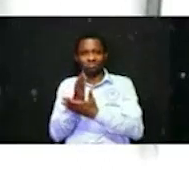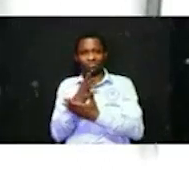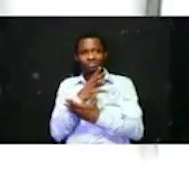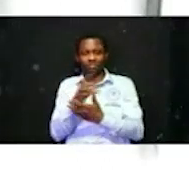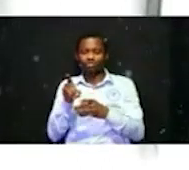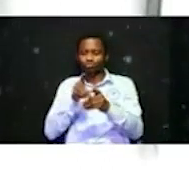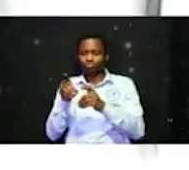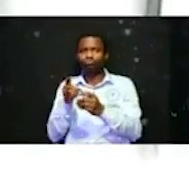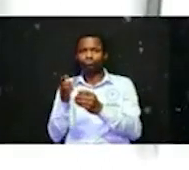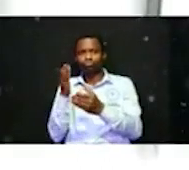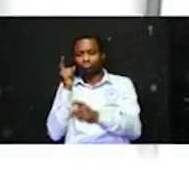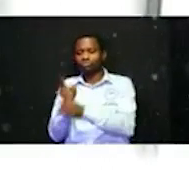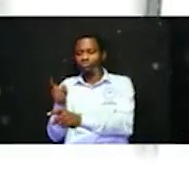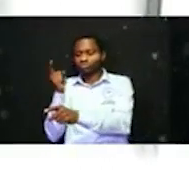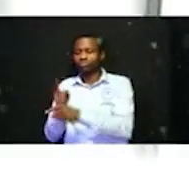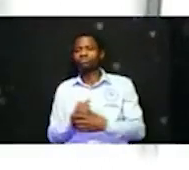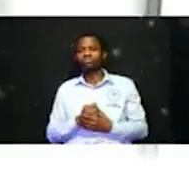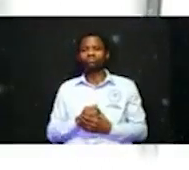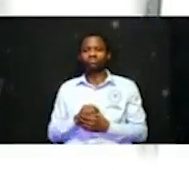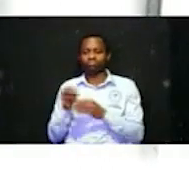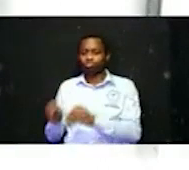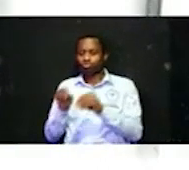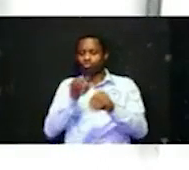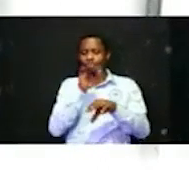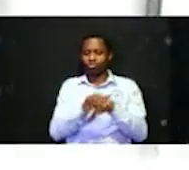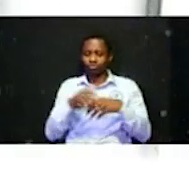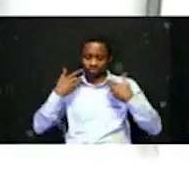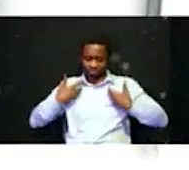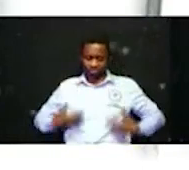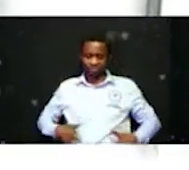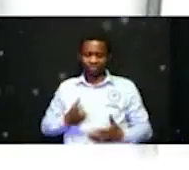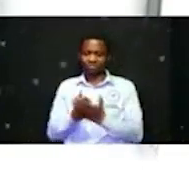justice. Put on the garment of righteousness